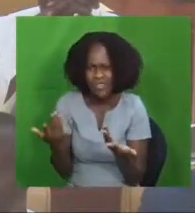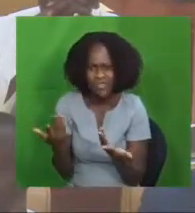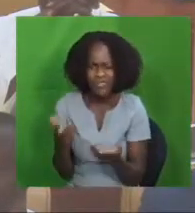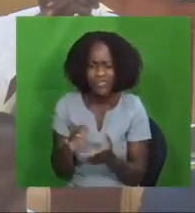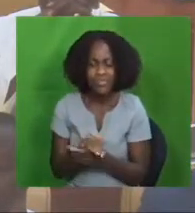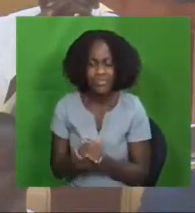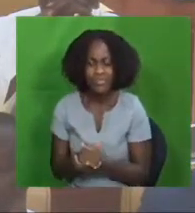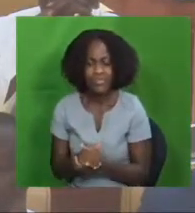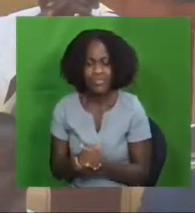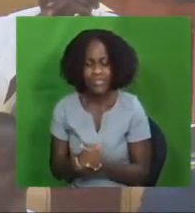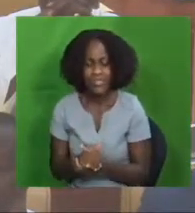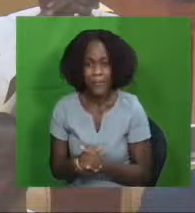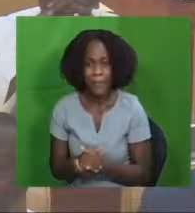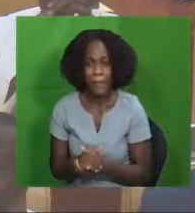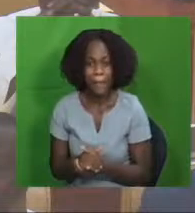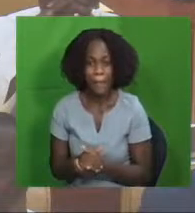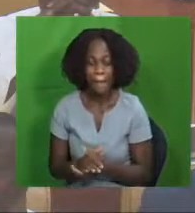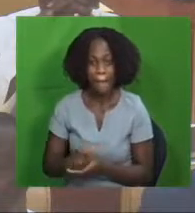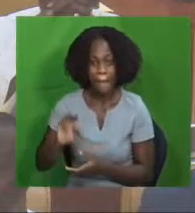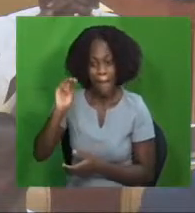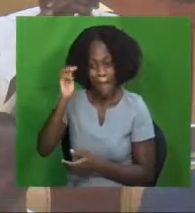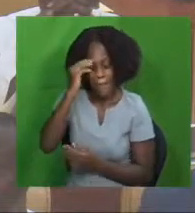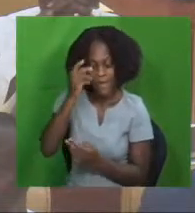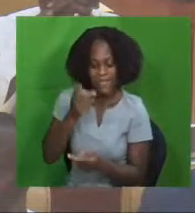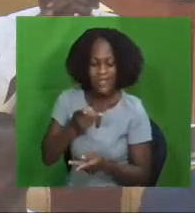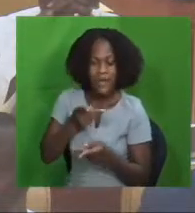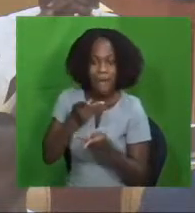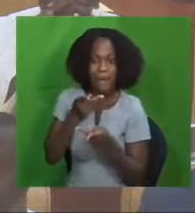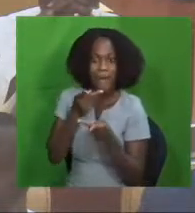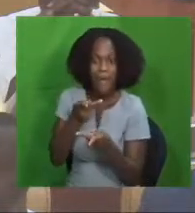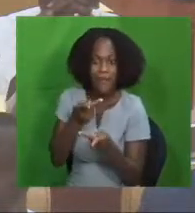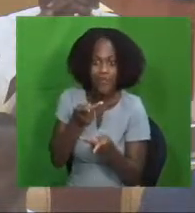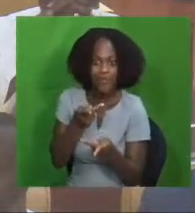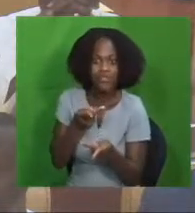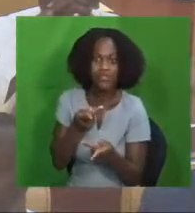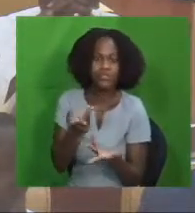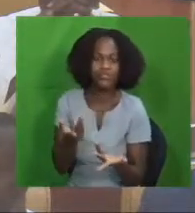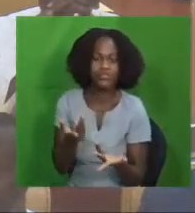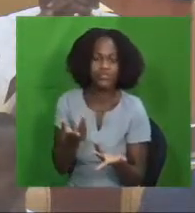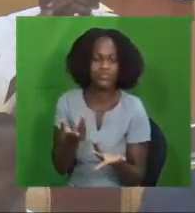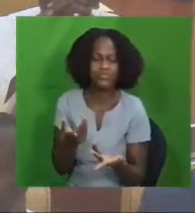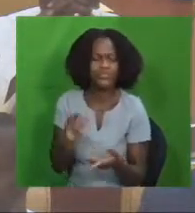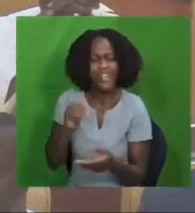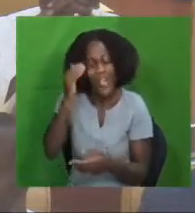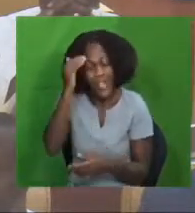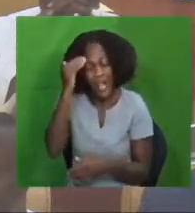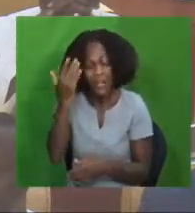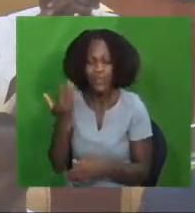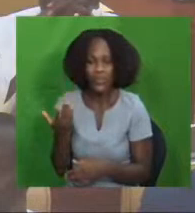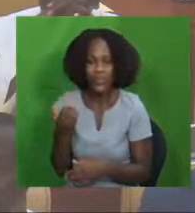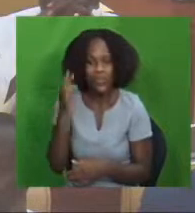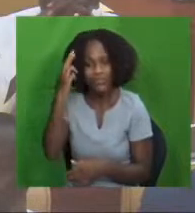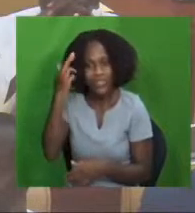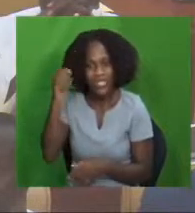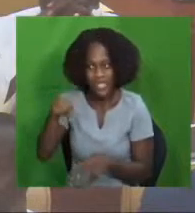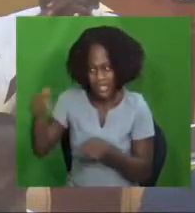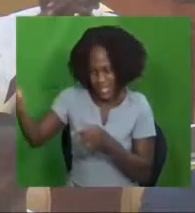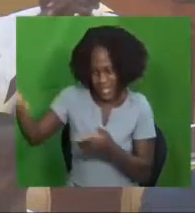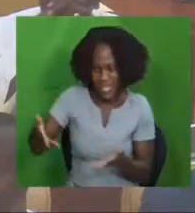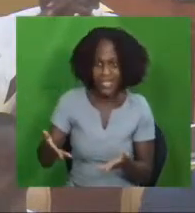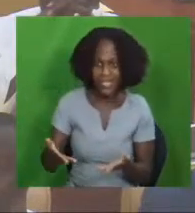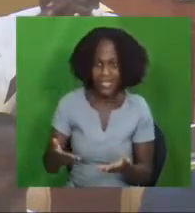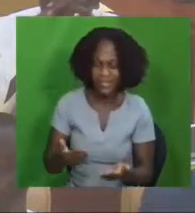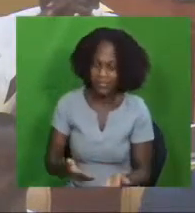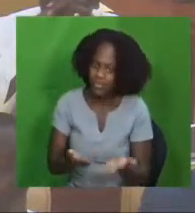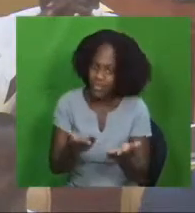So, Mr. Speaker, the minister proposed to cut, but he knows he's not cutting. That is why today they are here with